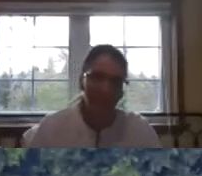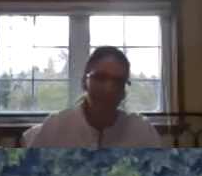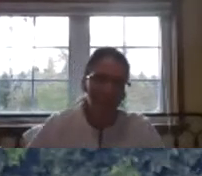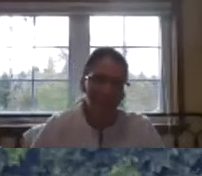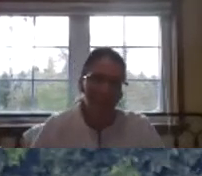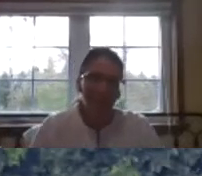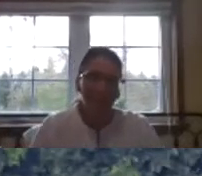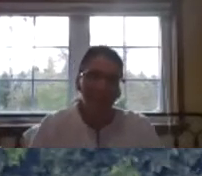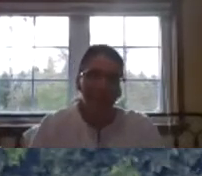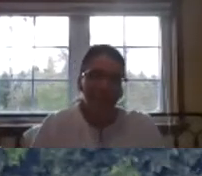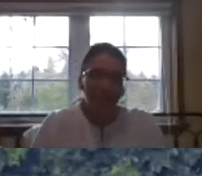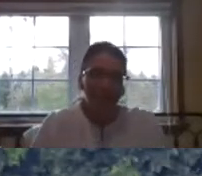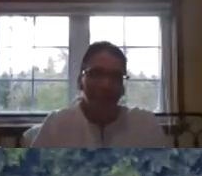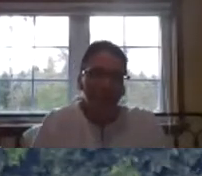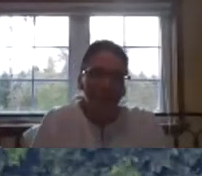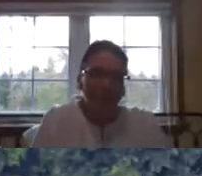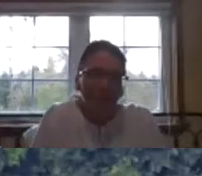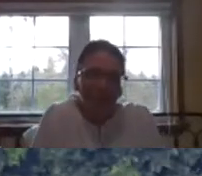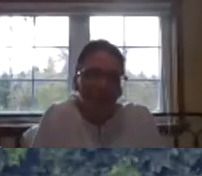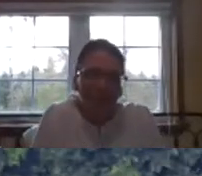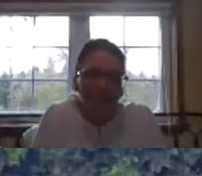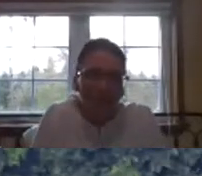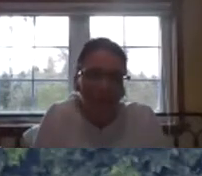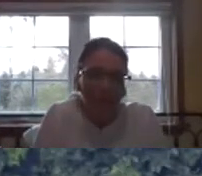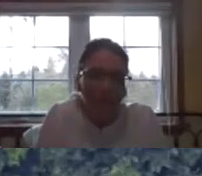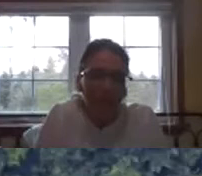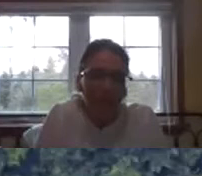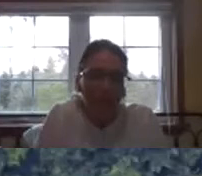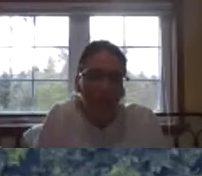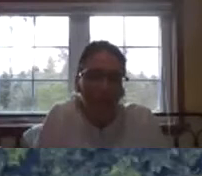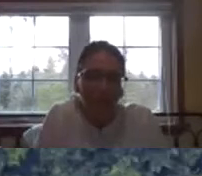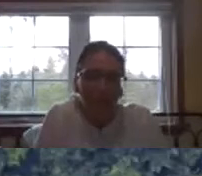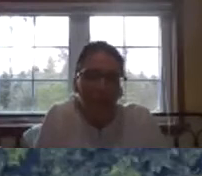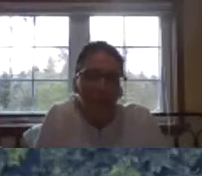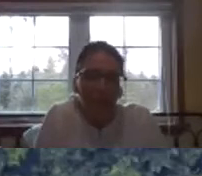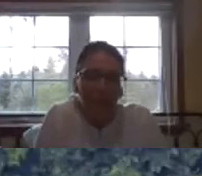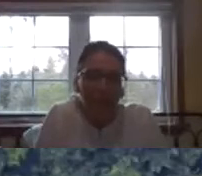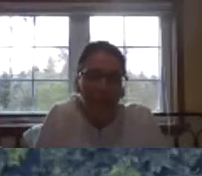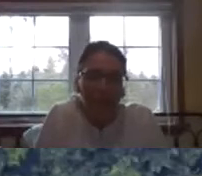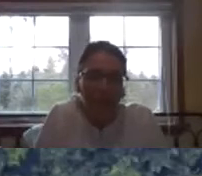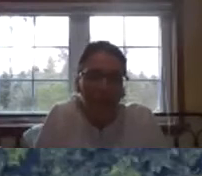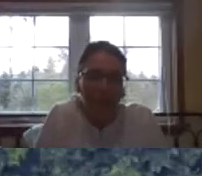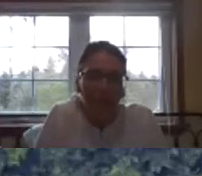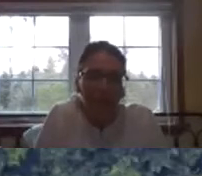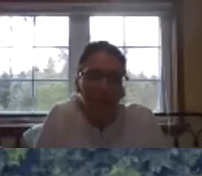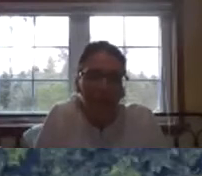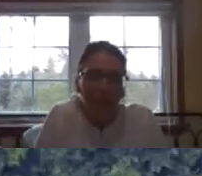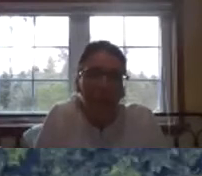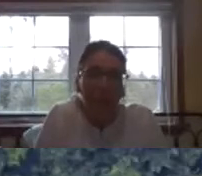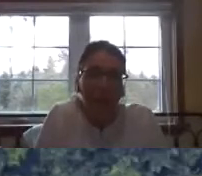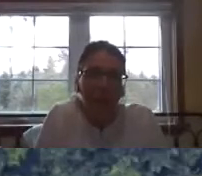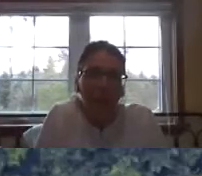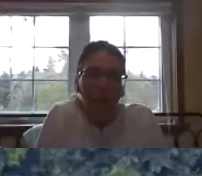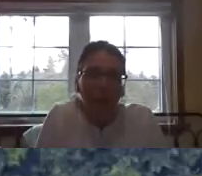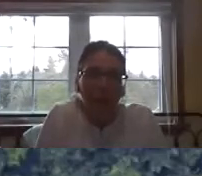some sort of driveway. Some sort of walkway there. Right